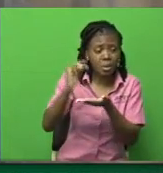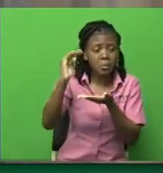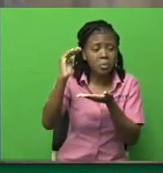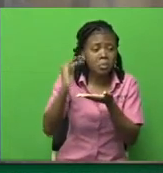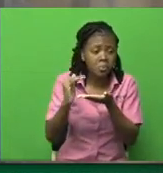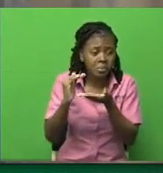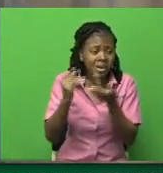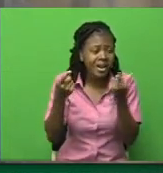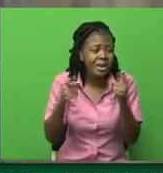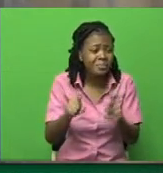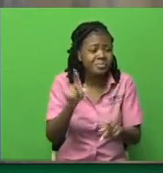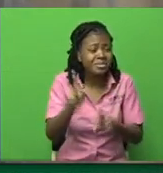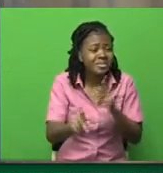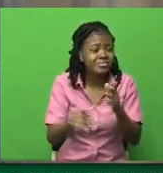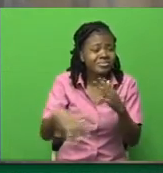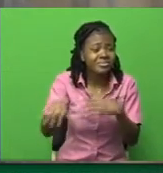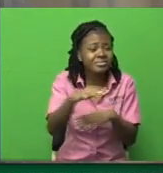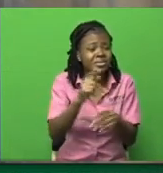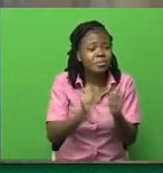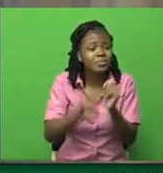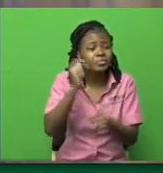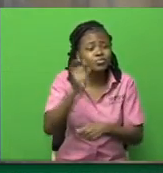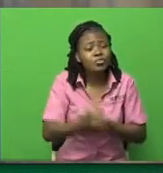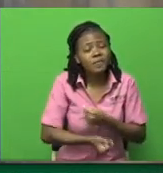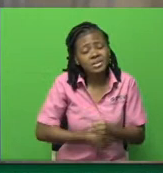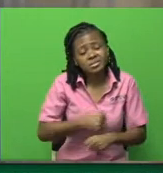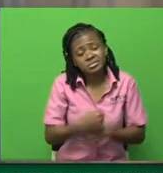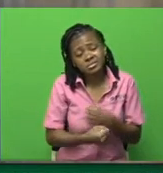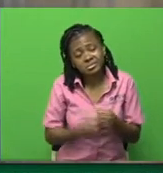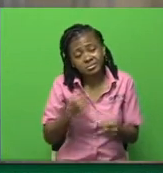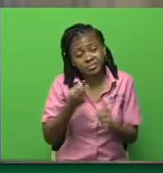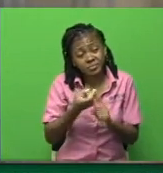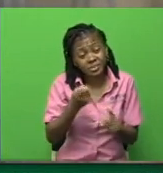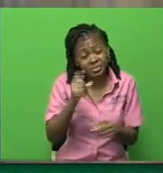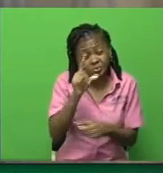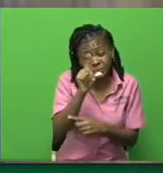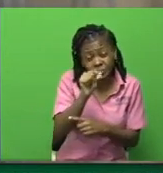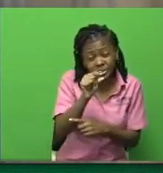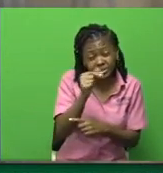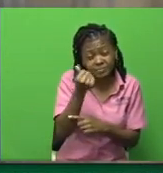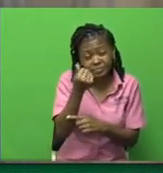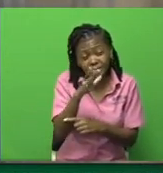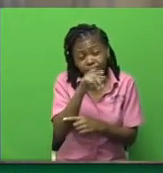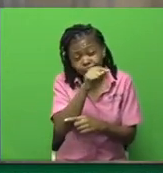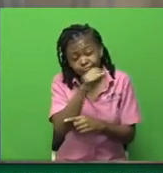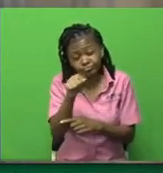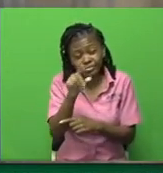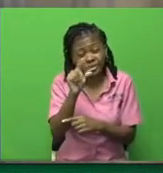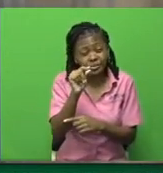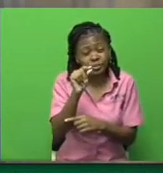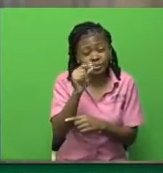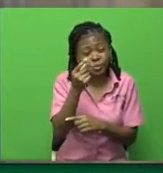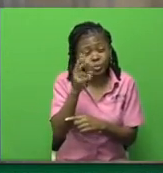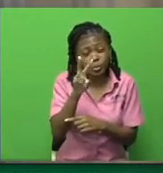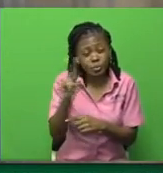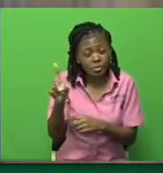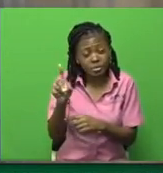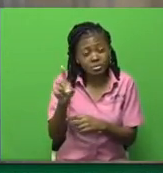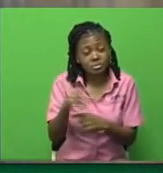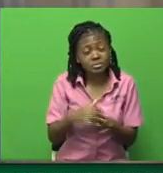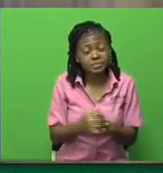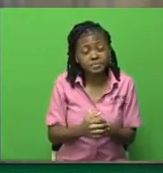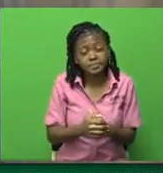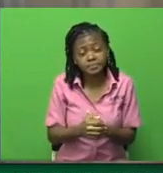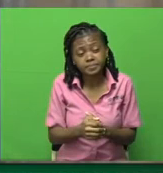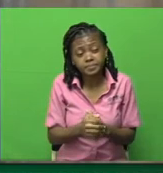every single thing in the country from 2015 to 2021 CSO data